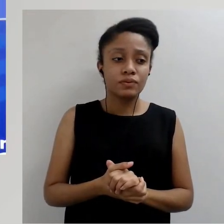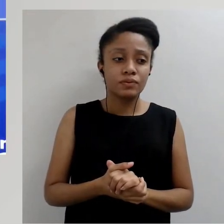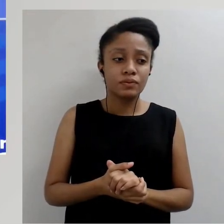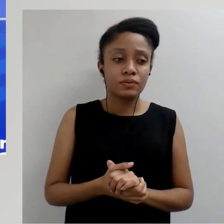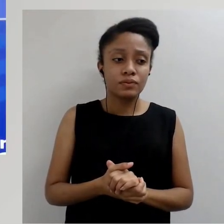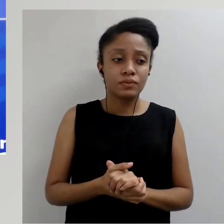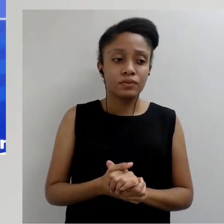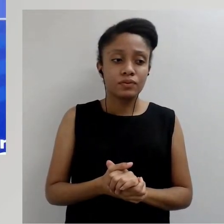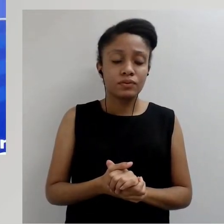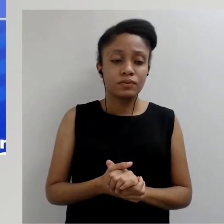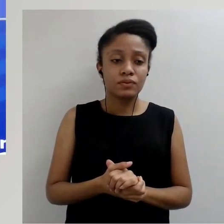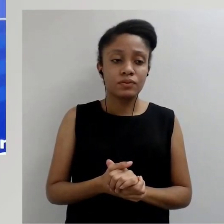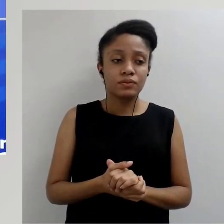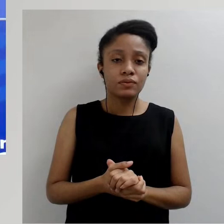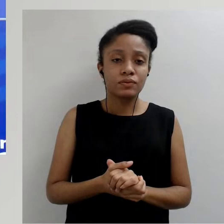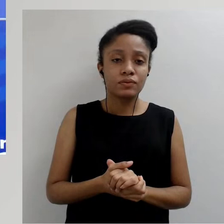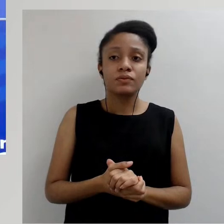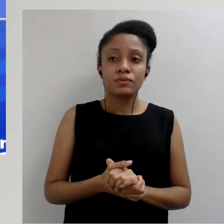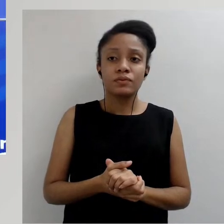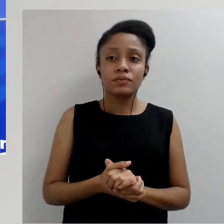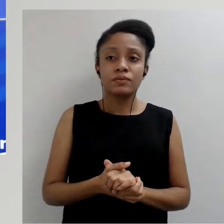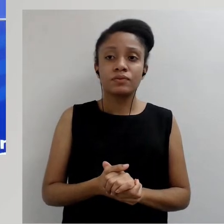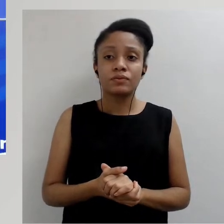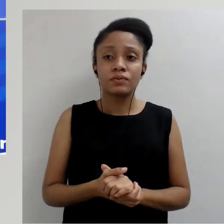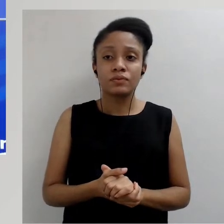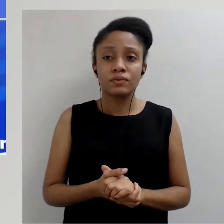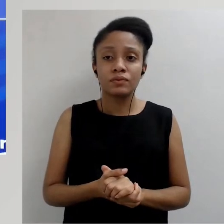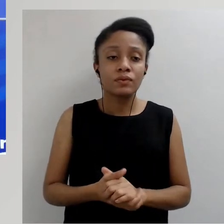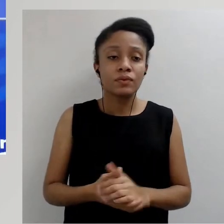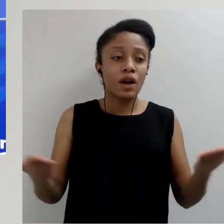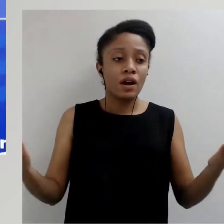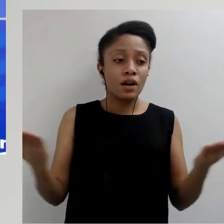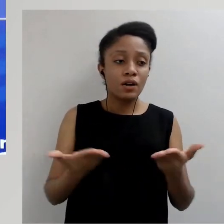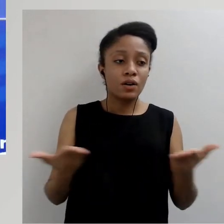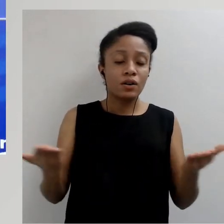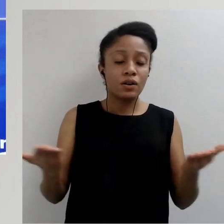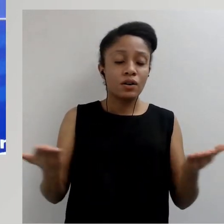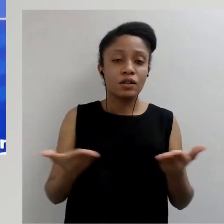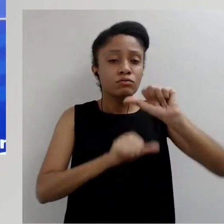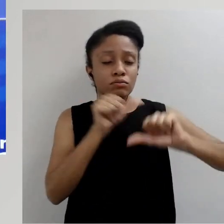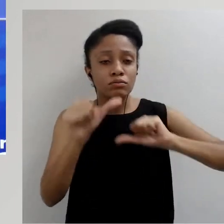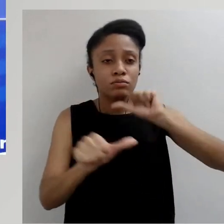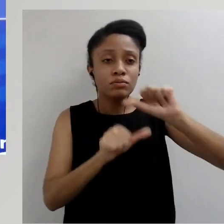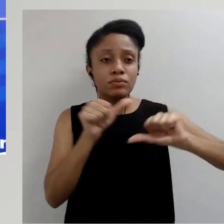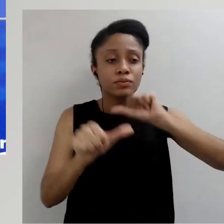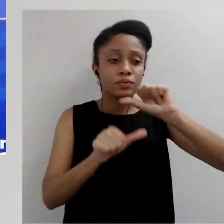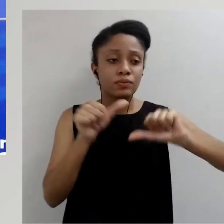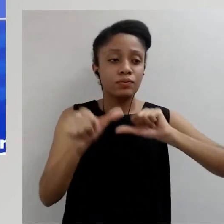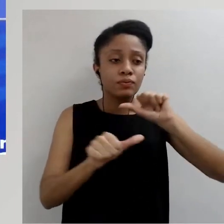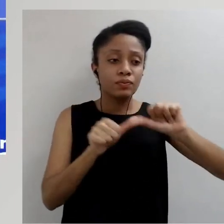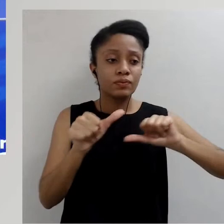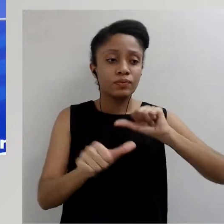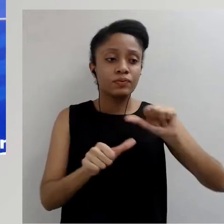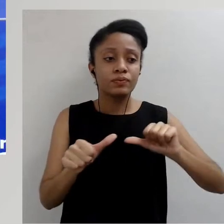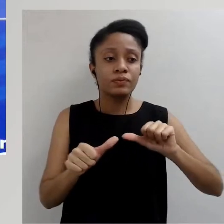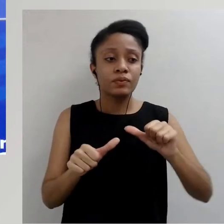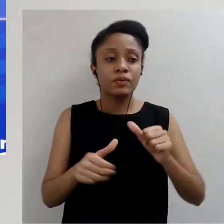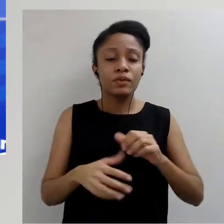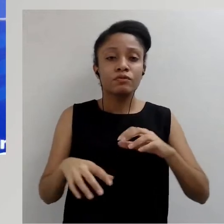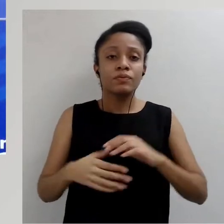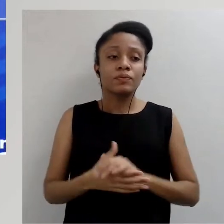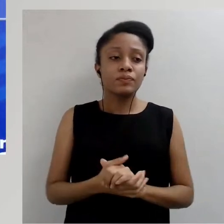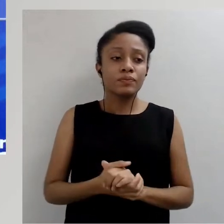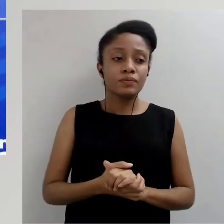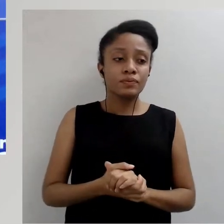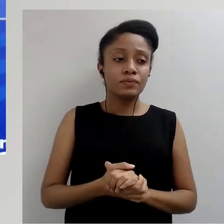being worked through many years, is not new, but it came back with a strength for